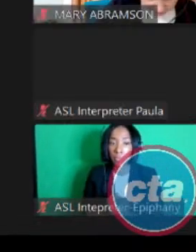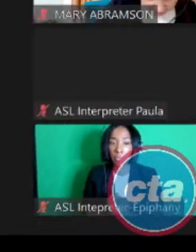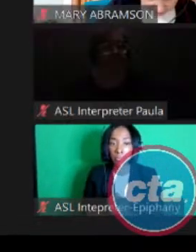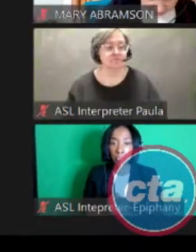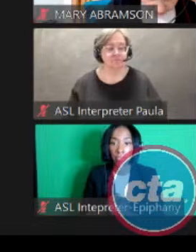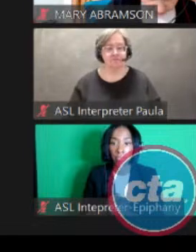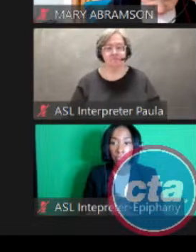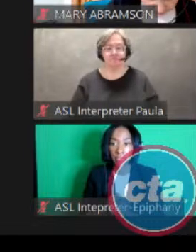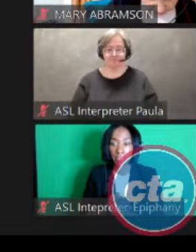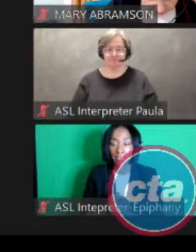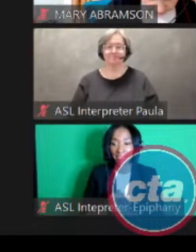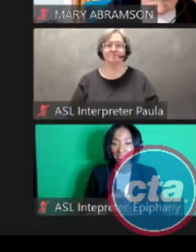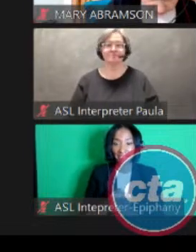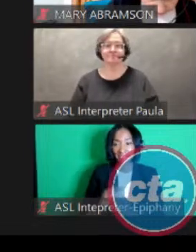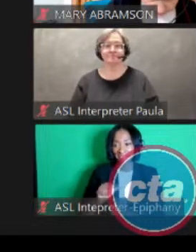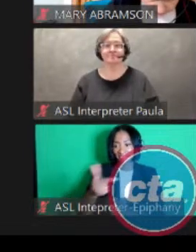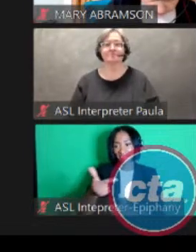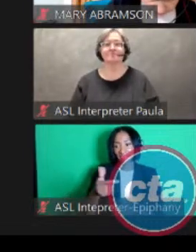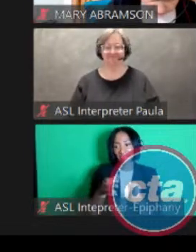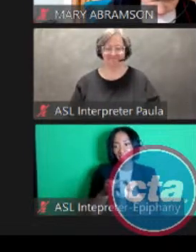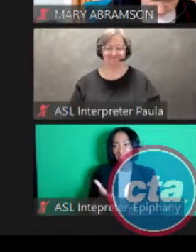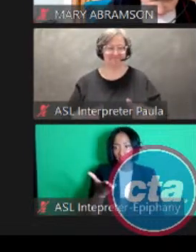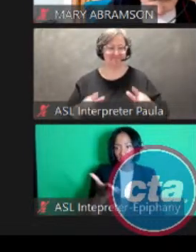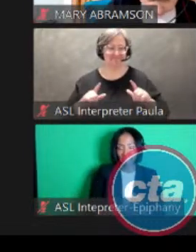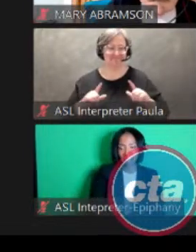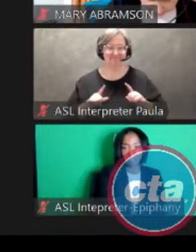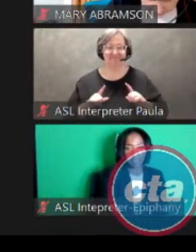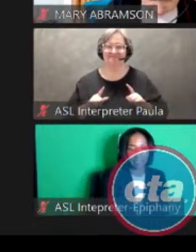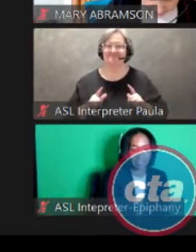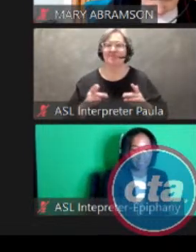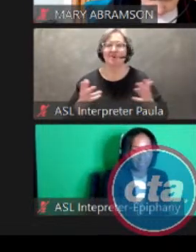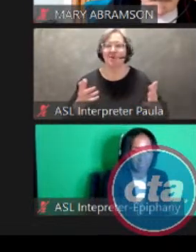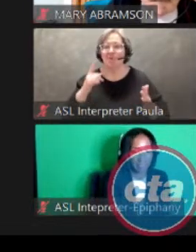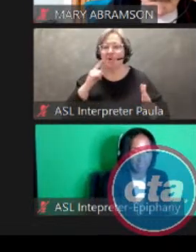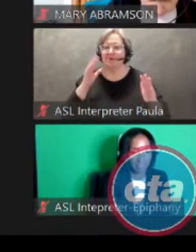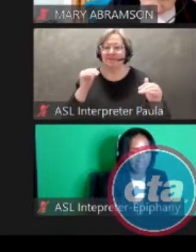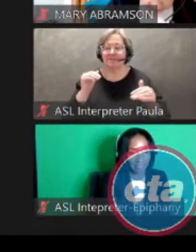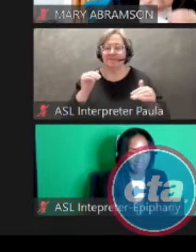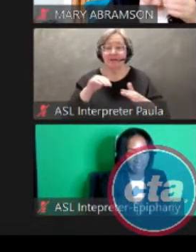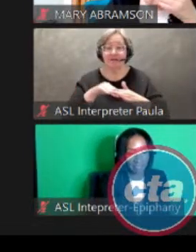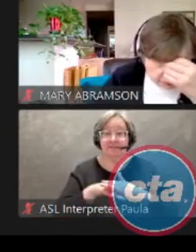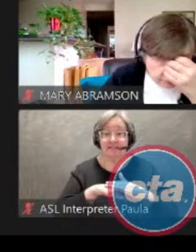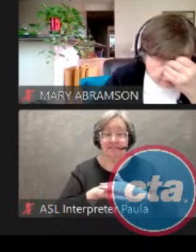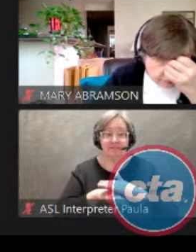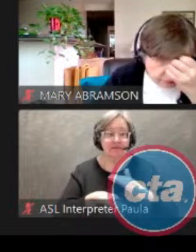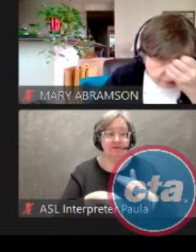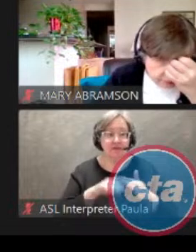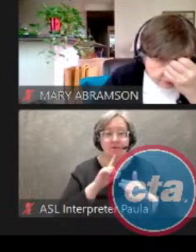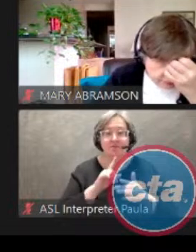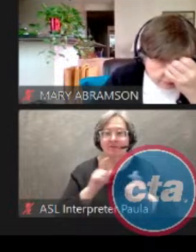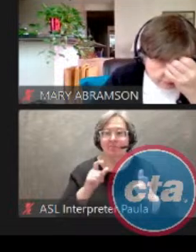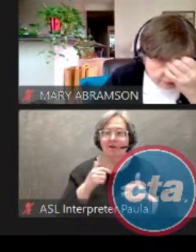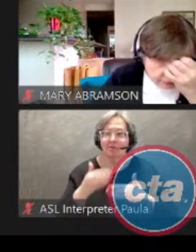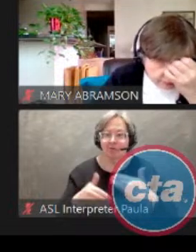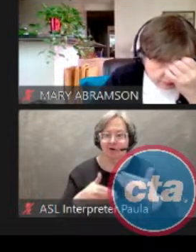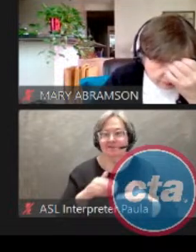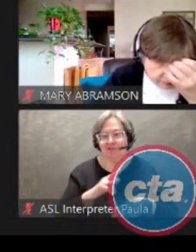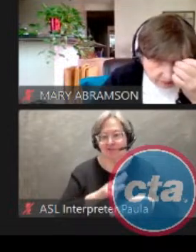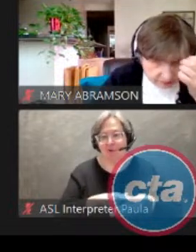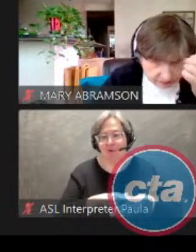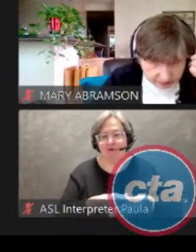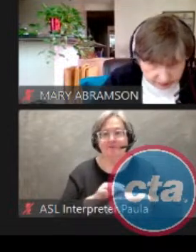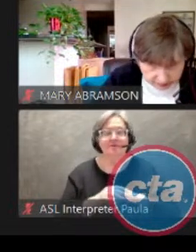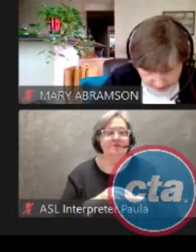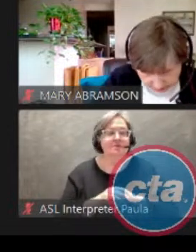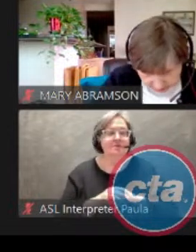All right, so just from things to expect, I just gave some highlights here. Accessibility, it's been a really major process. Of course, obviously they've